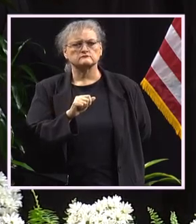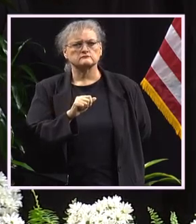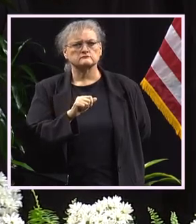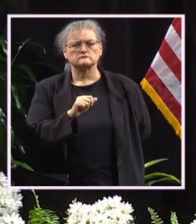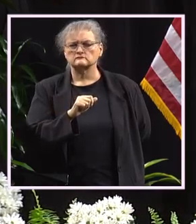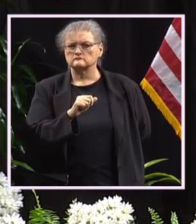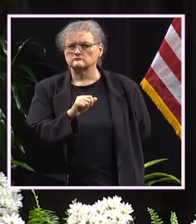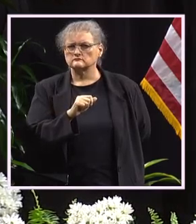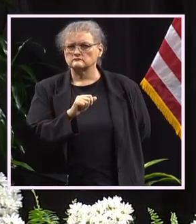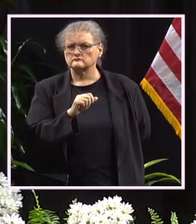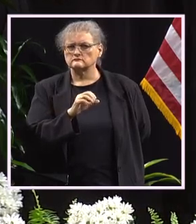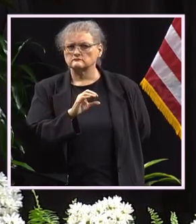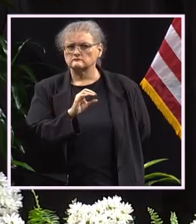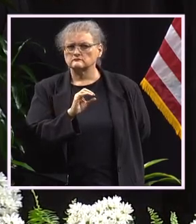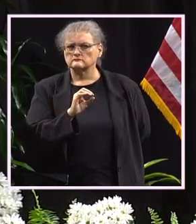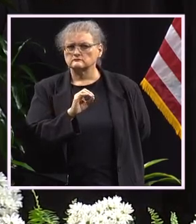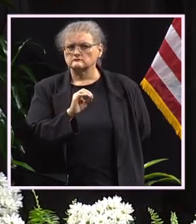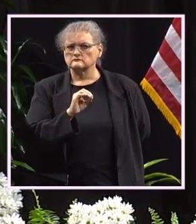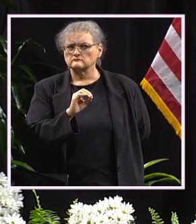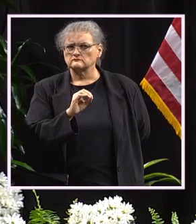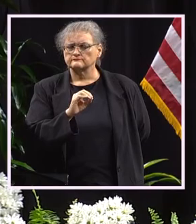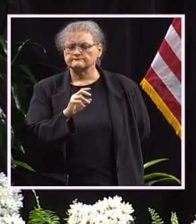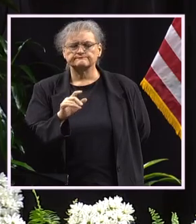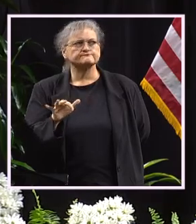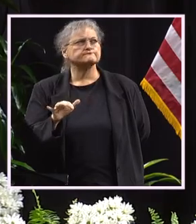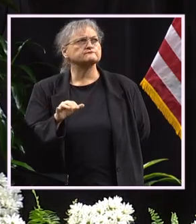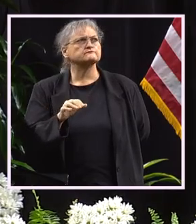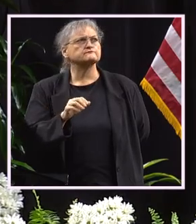Ayola Folucio Olatunde,